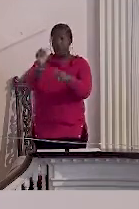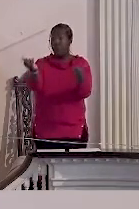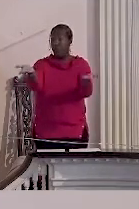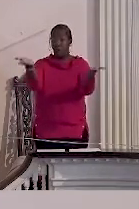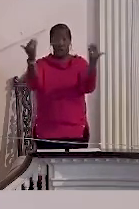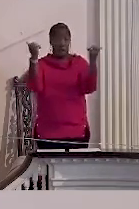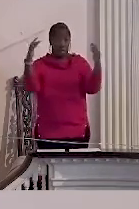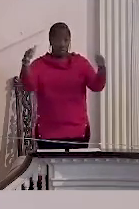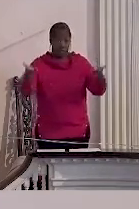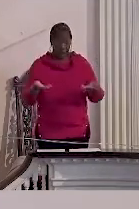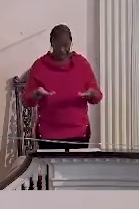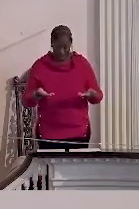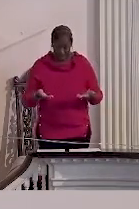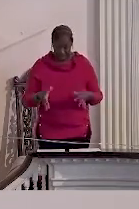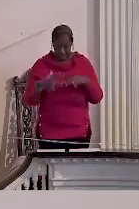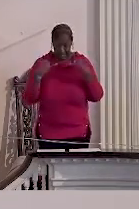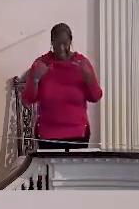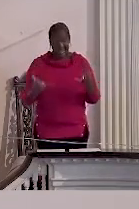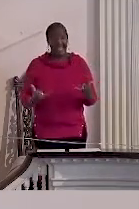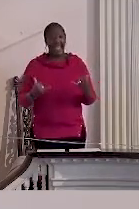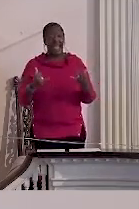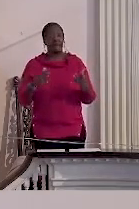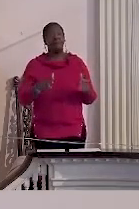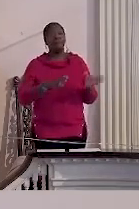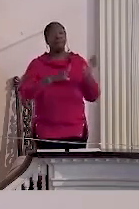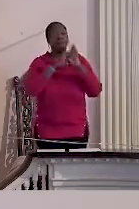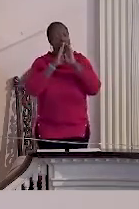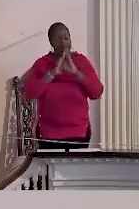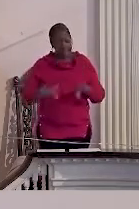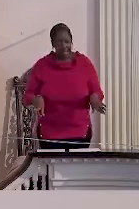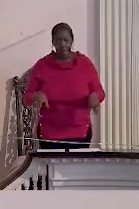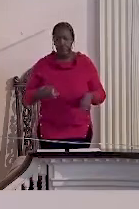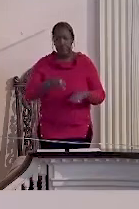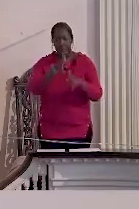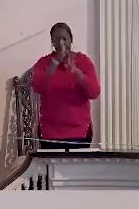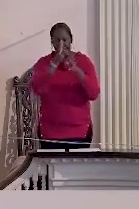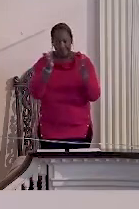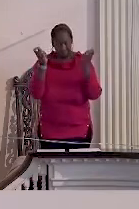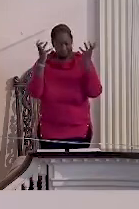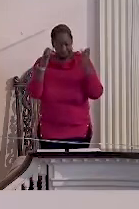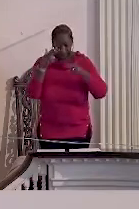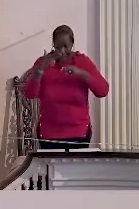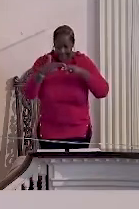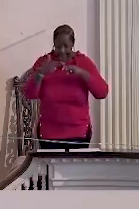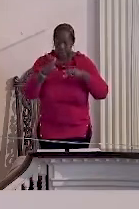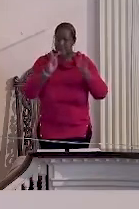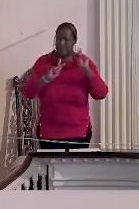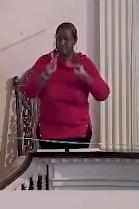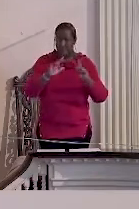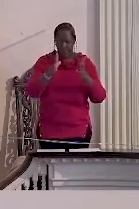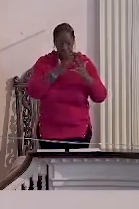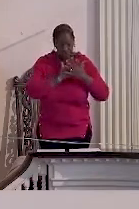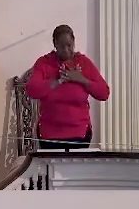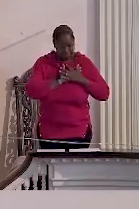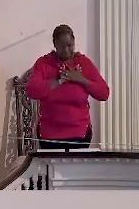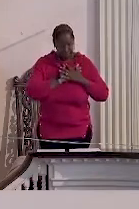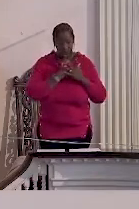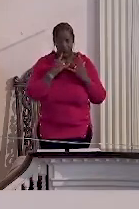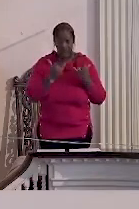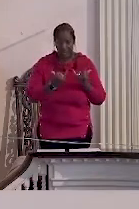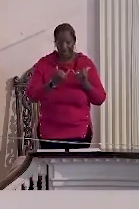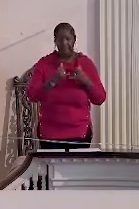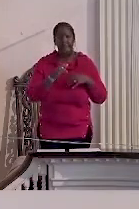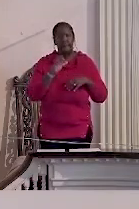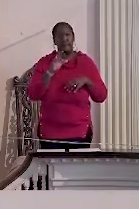Now, into the silence, you can speak the names of those folks that you are holding in your heart on this day, or for those on